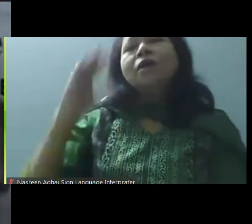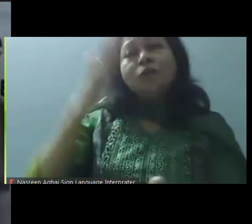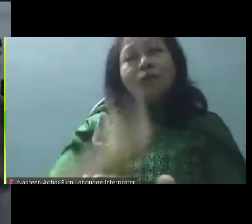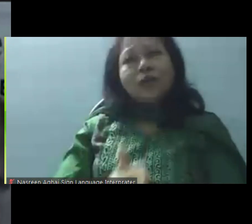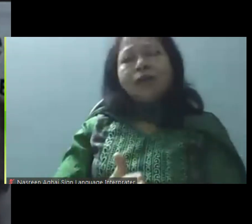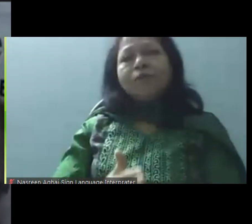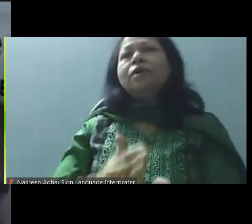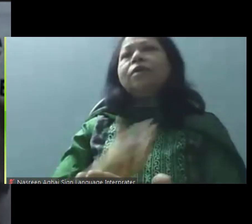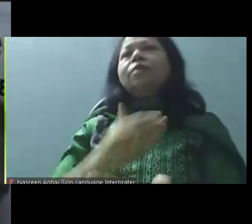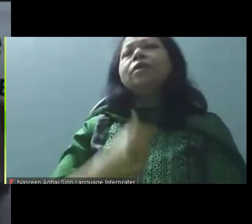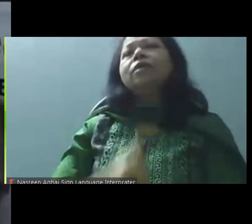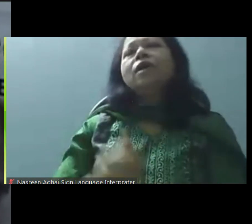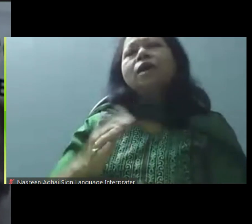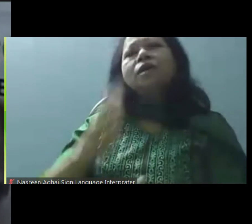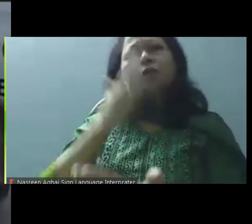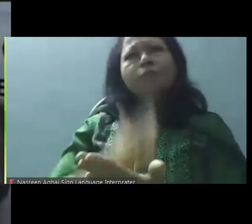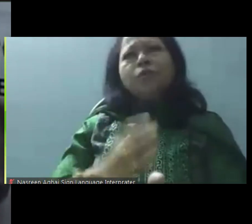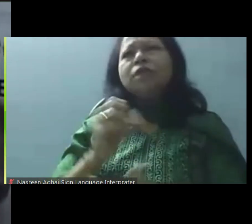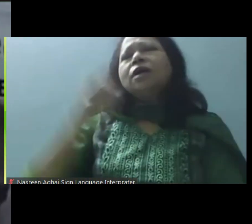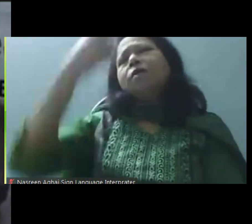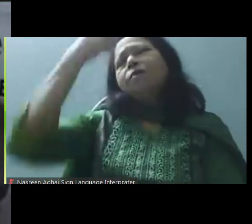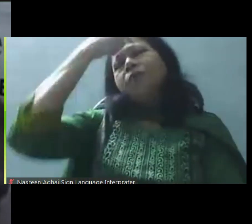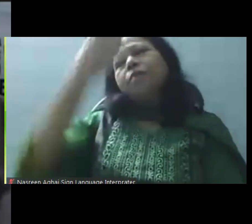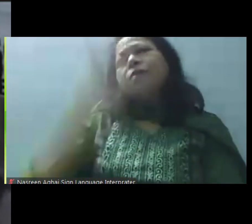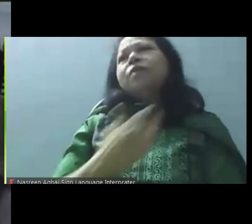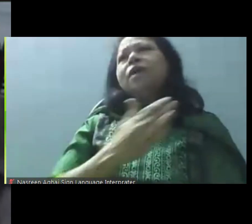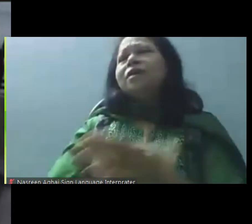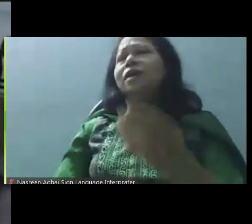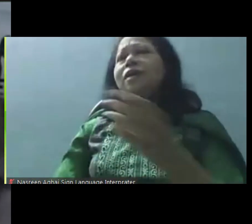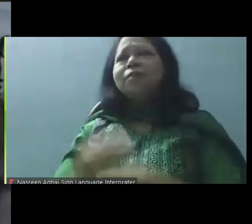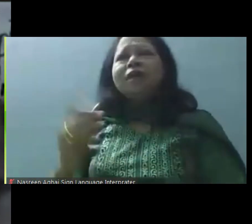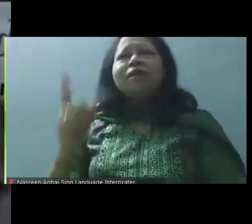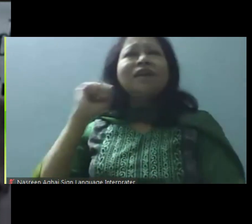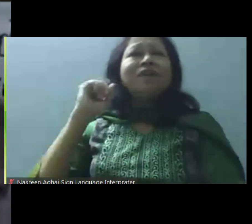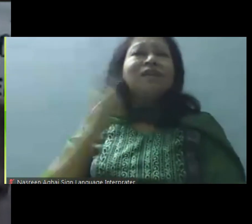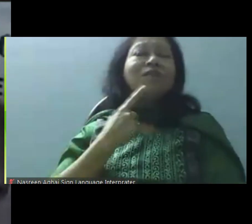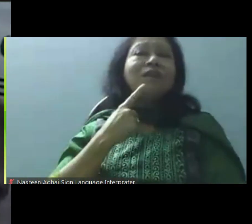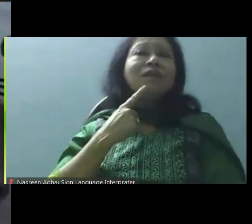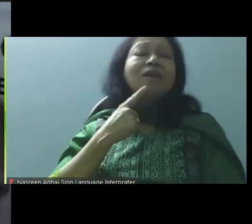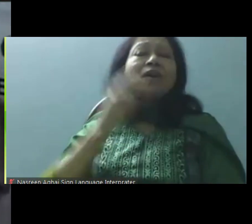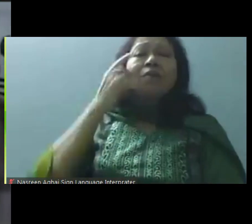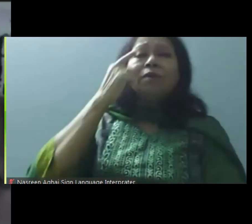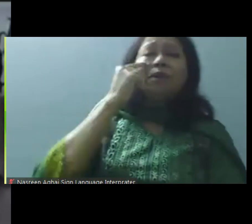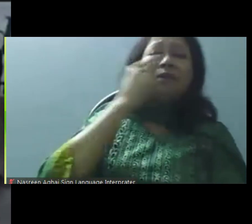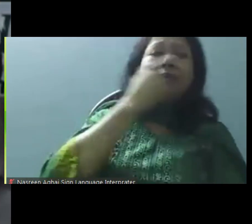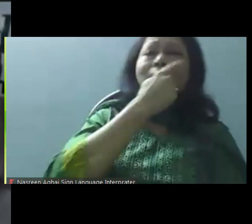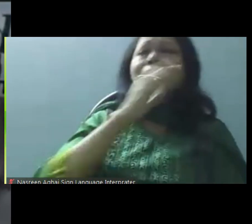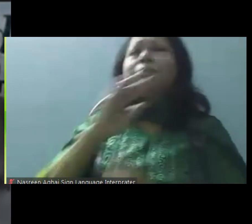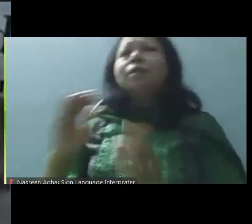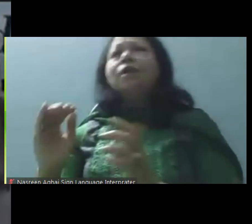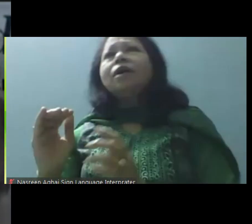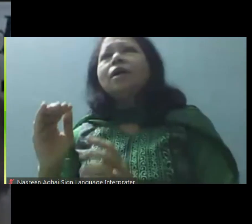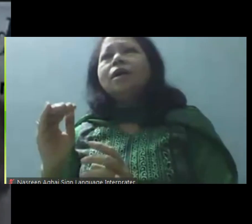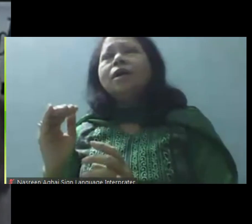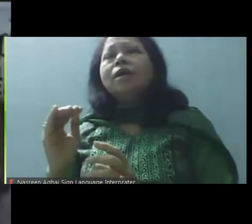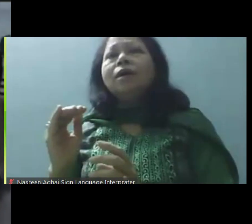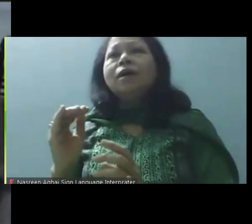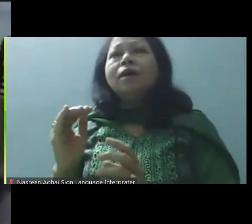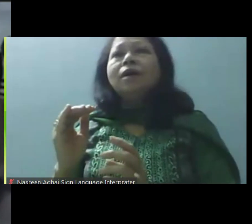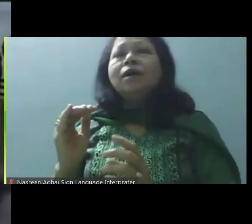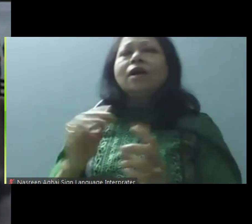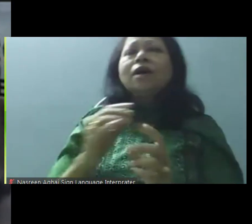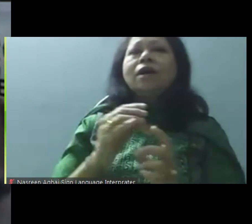and the obstacles, the disabled people are mostly depend upon the